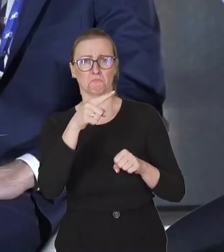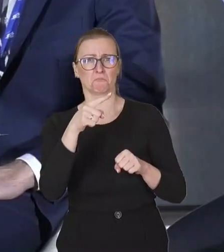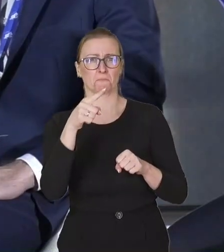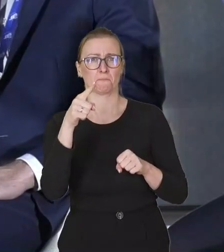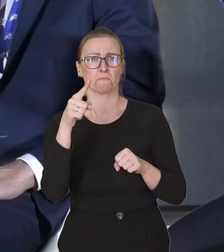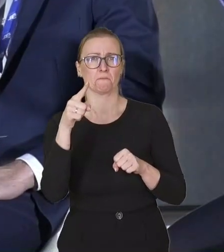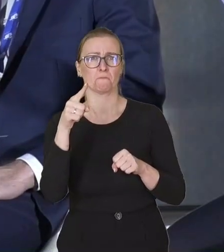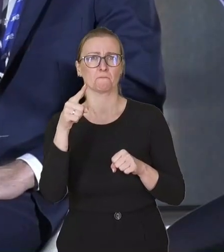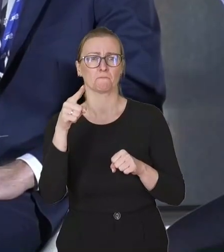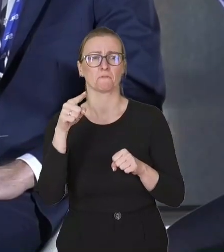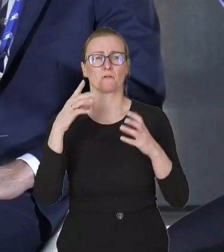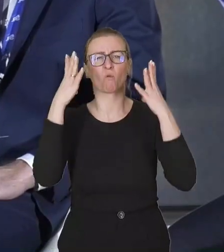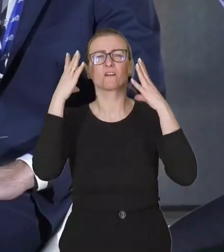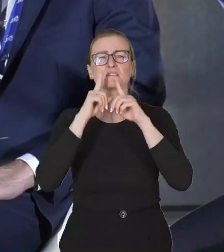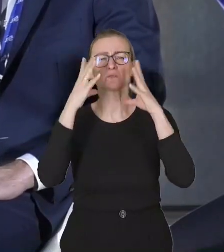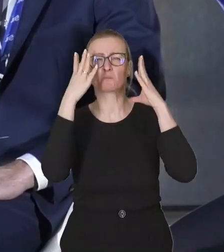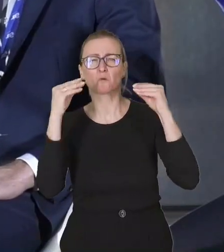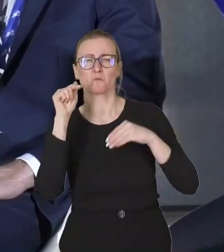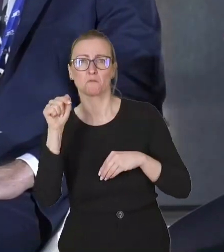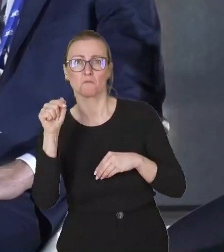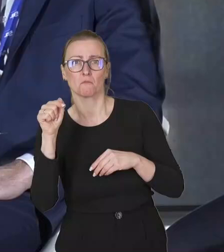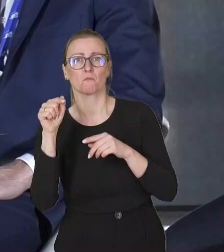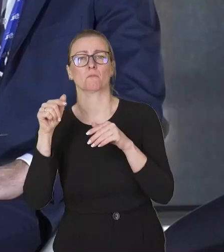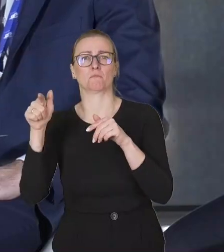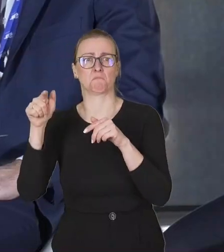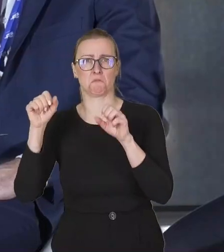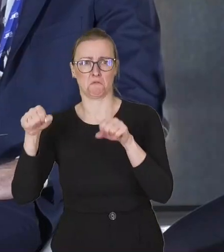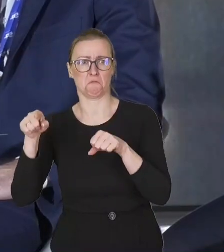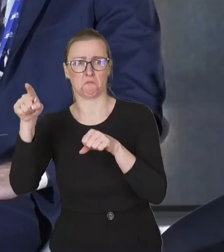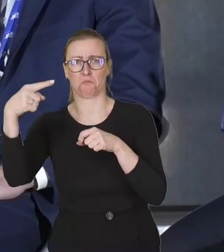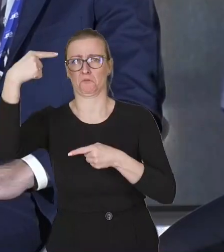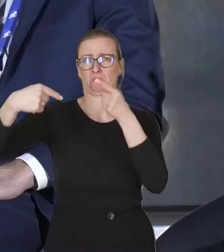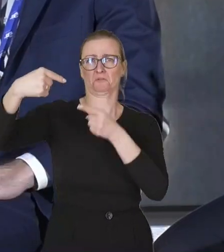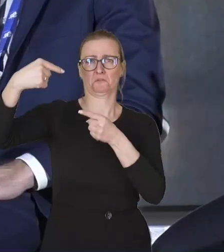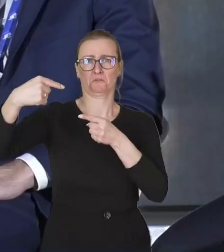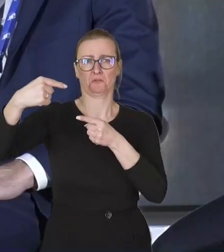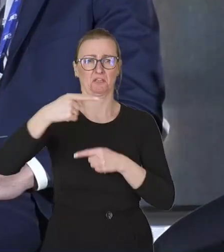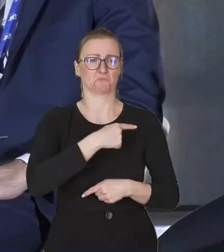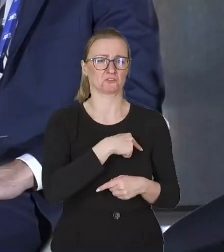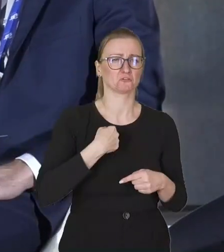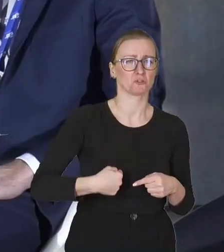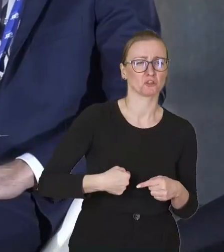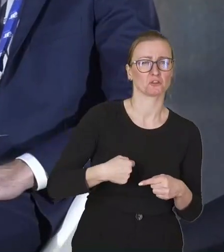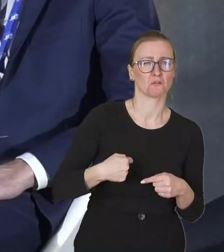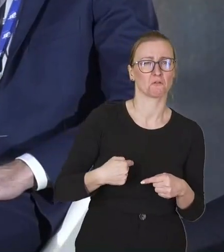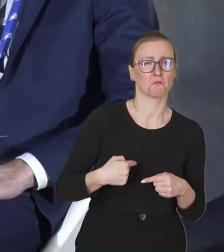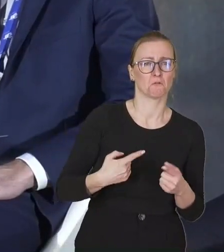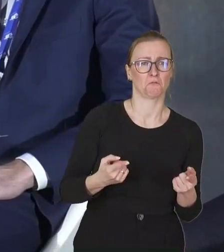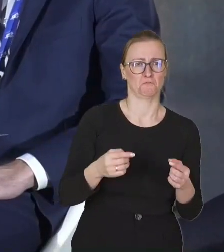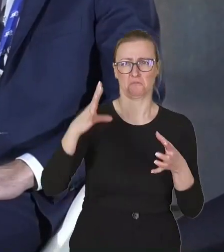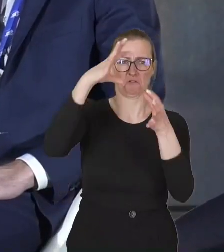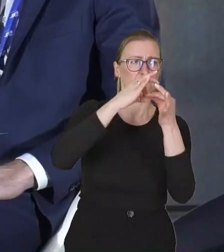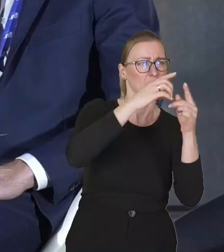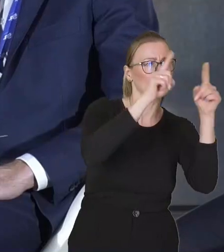with Hangzhou in China or Silicon Valley, or whether Warsaw could compete with Hamamatsu in Japan. This is the more